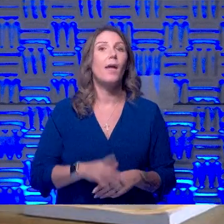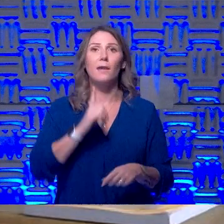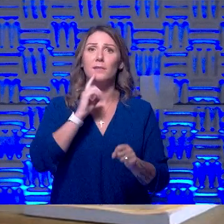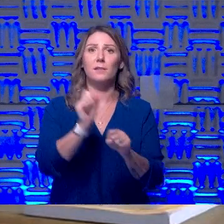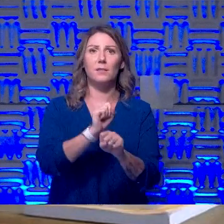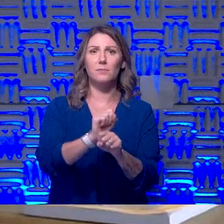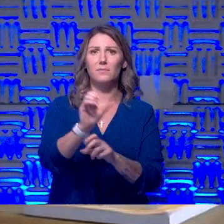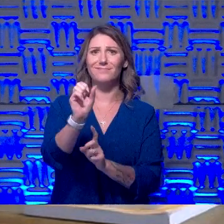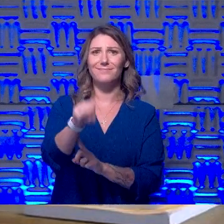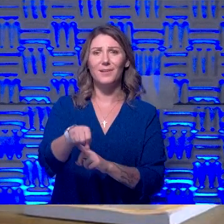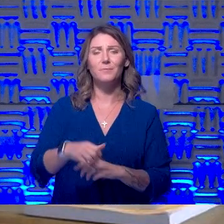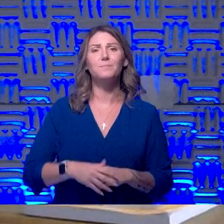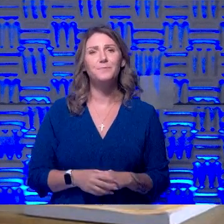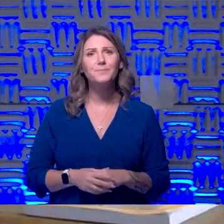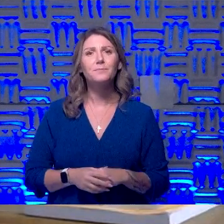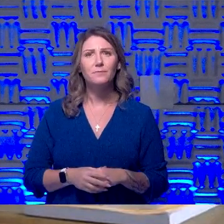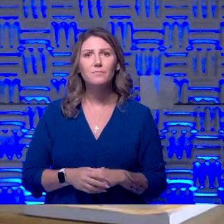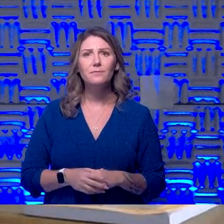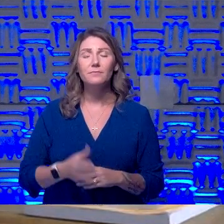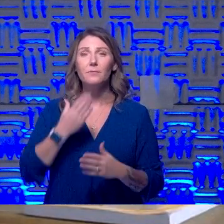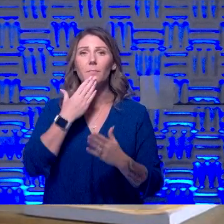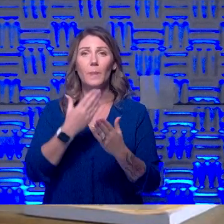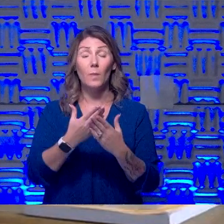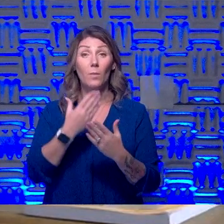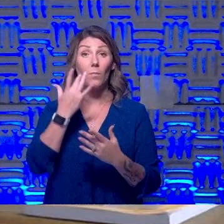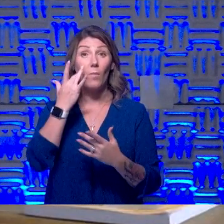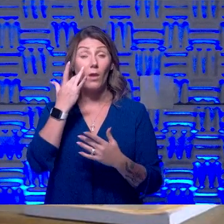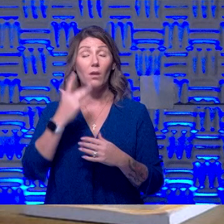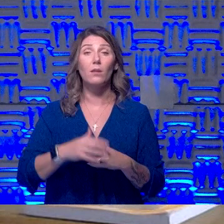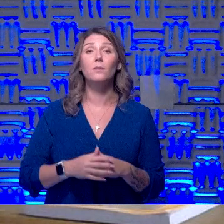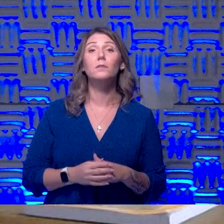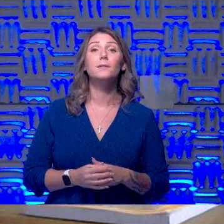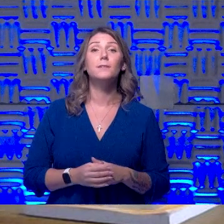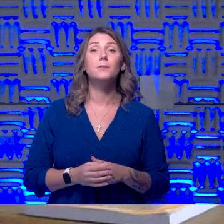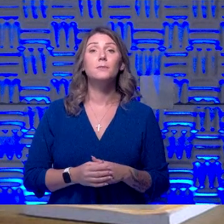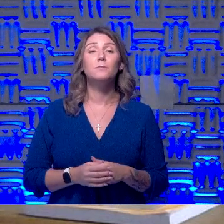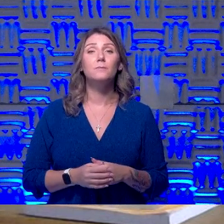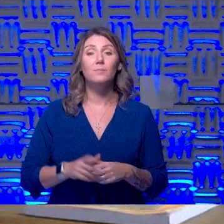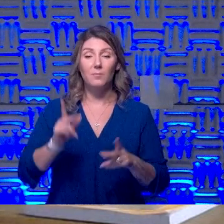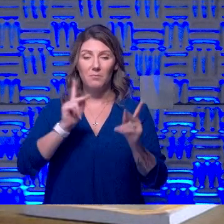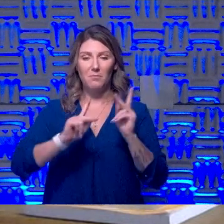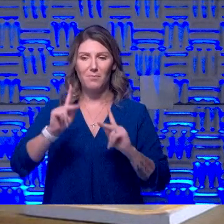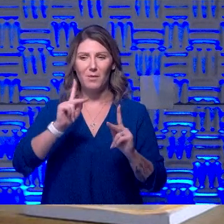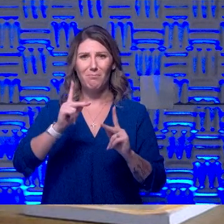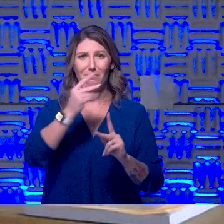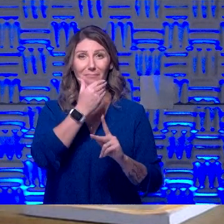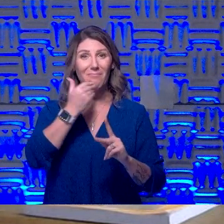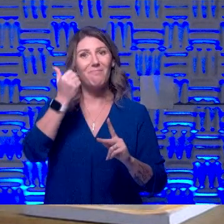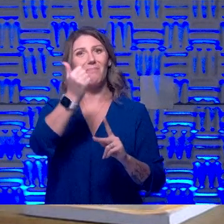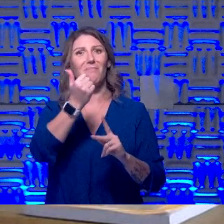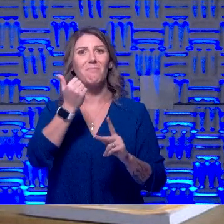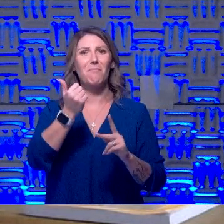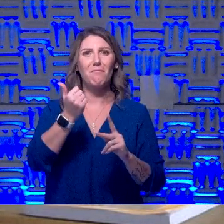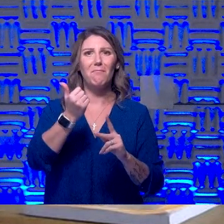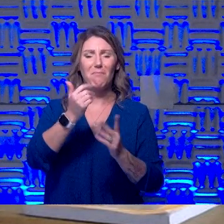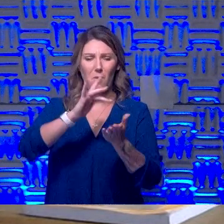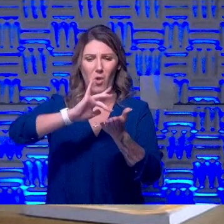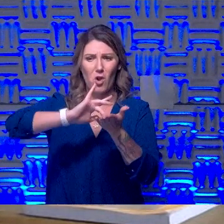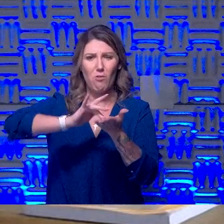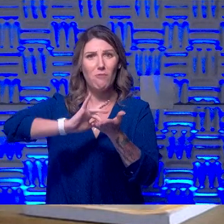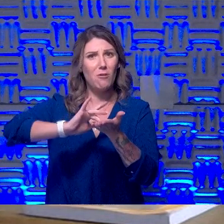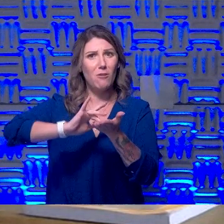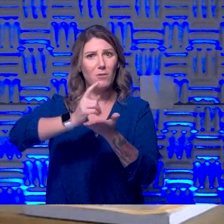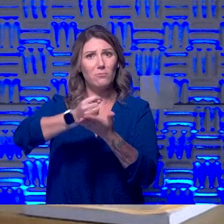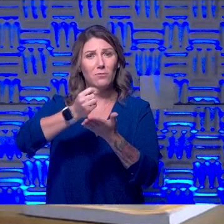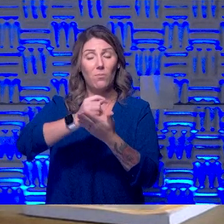Absolutely, it's a good thing. And it's a good thing because people are going to be better served. All the data shows